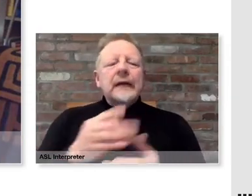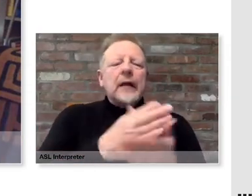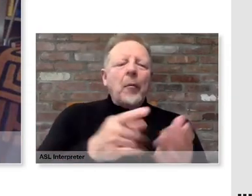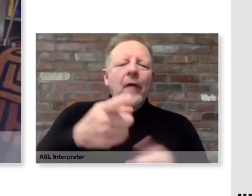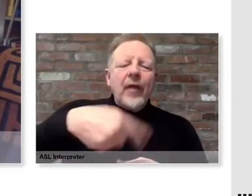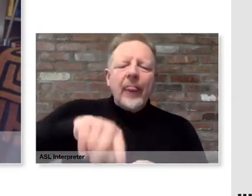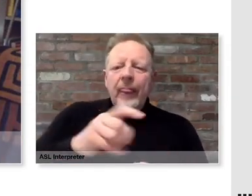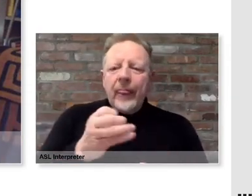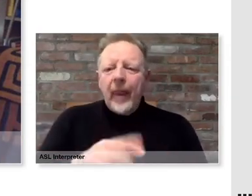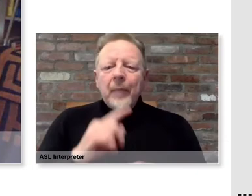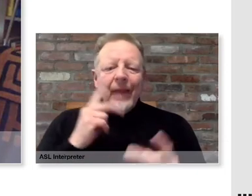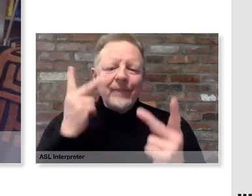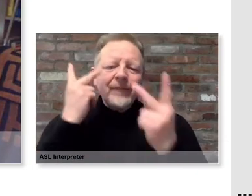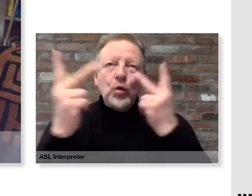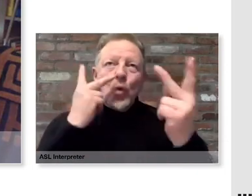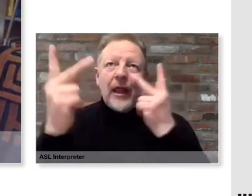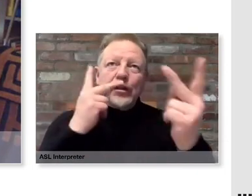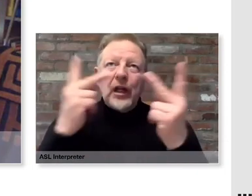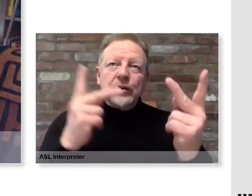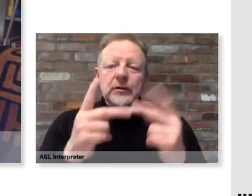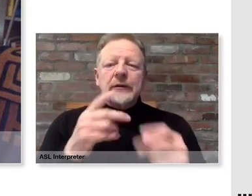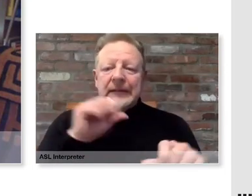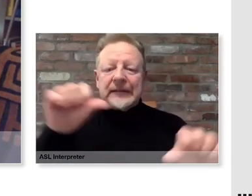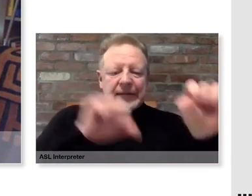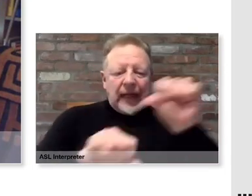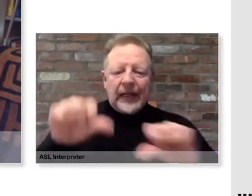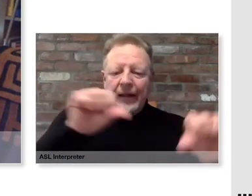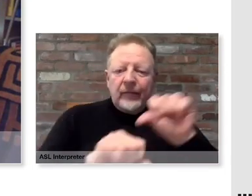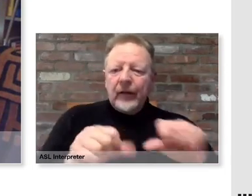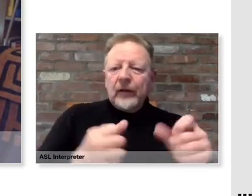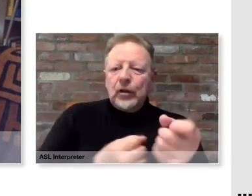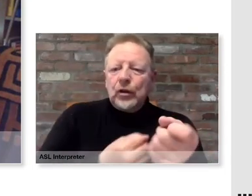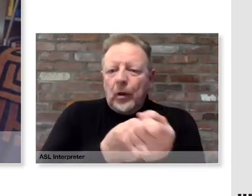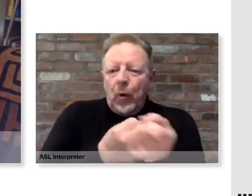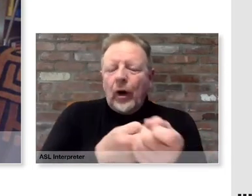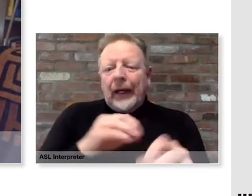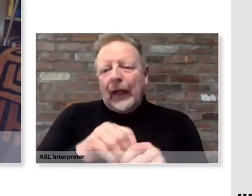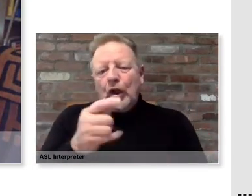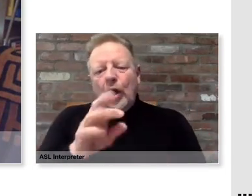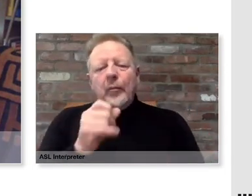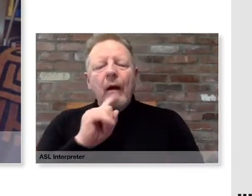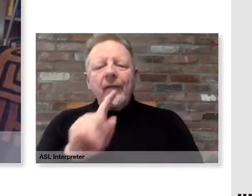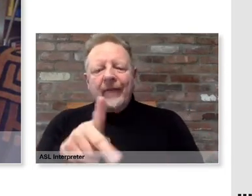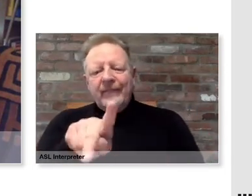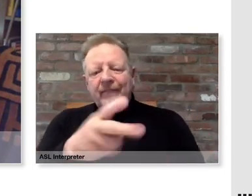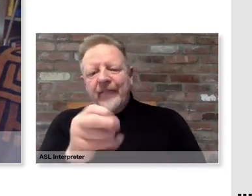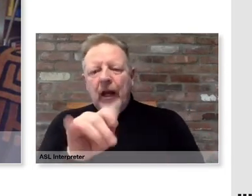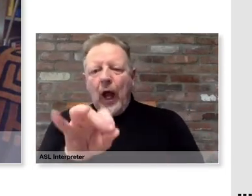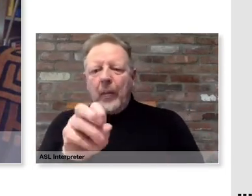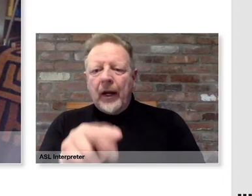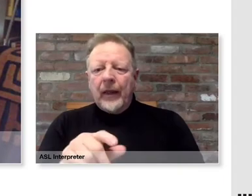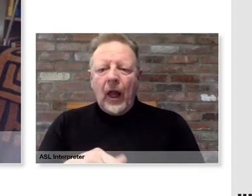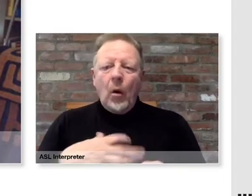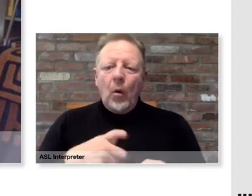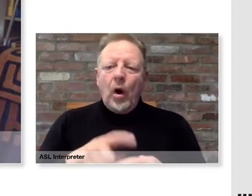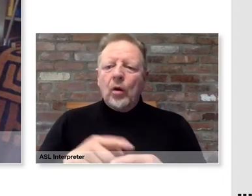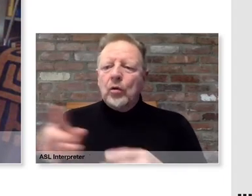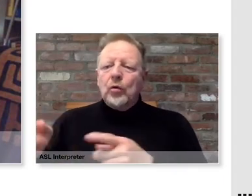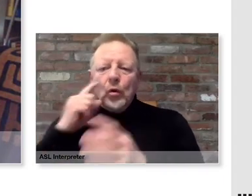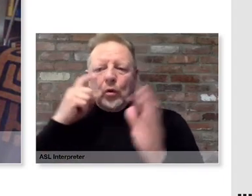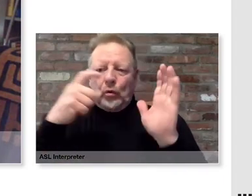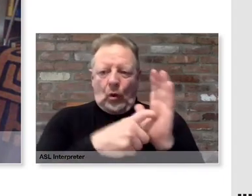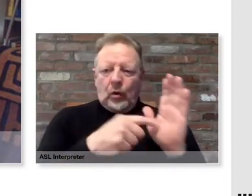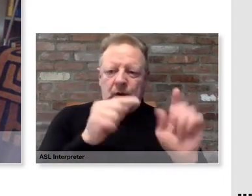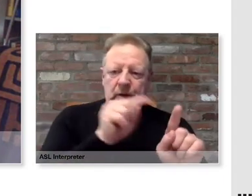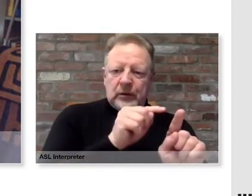some of the visualization is also scientifically driven in terms of the mm-hmm. phenomenon that I want you to draw your eye to and